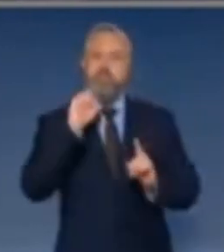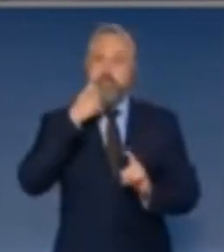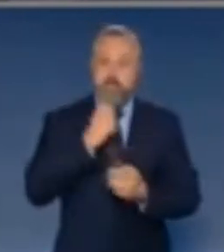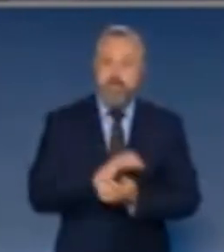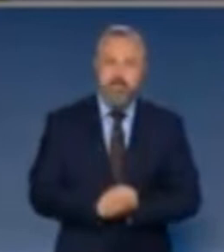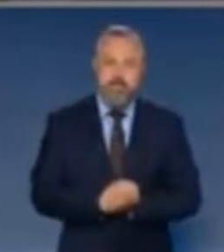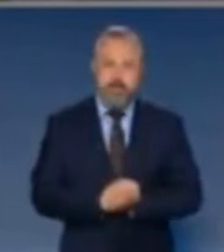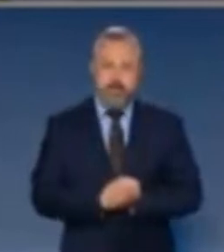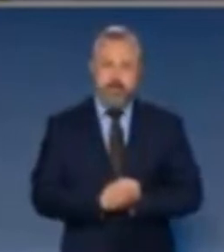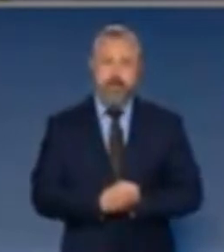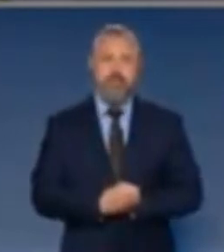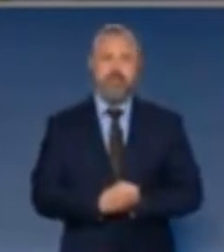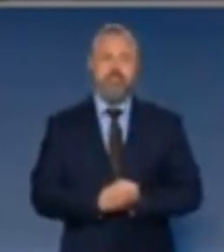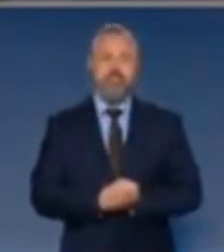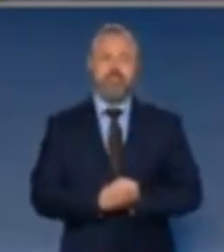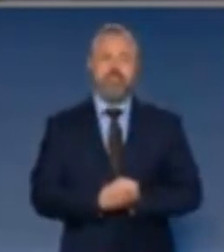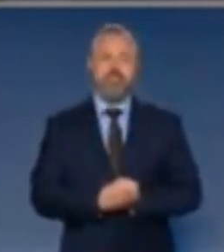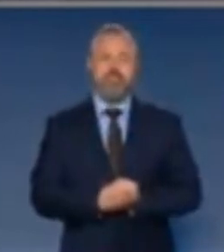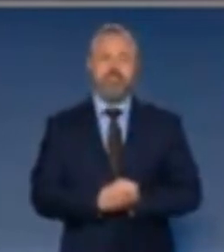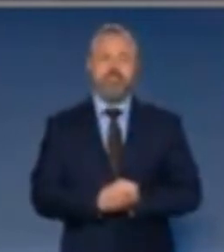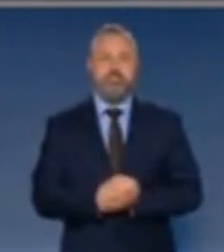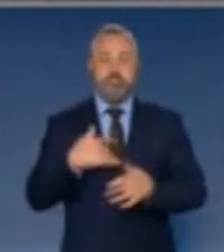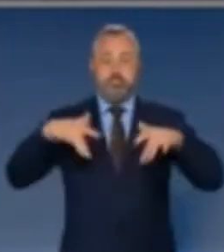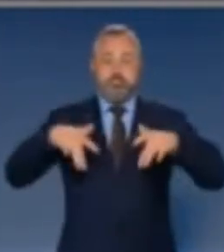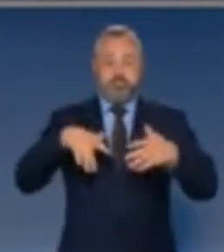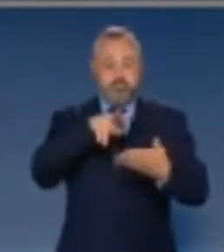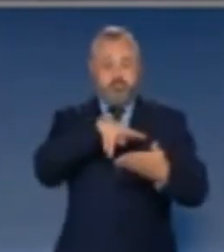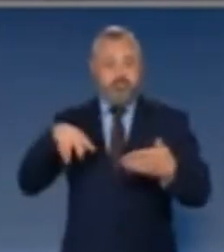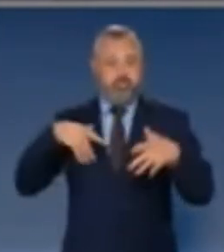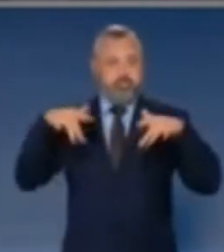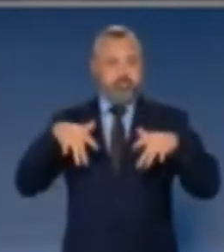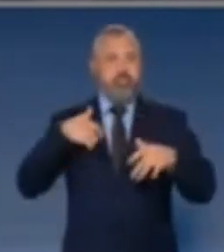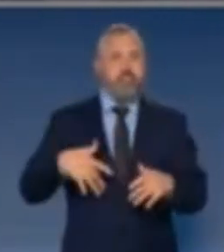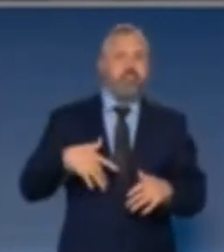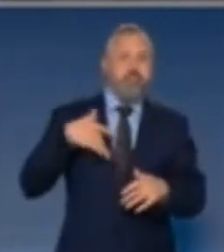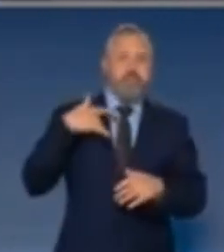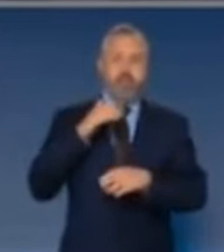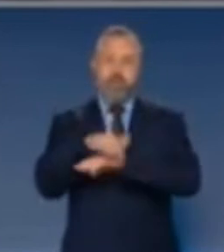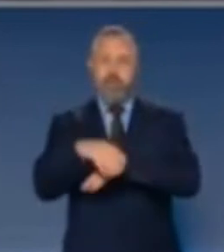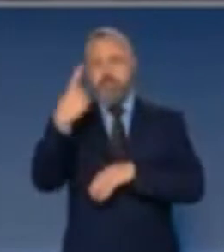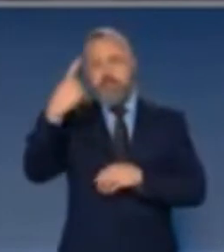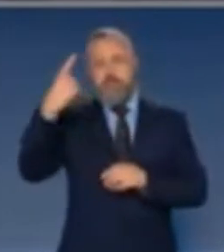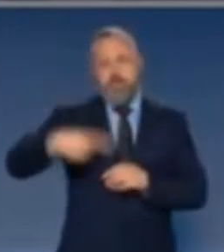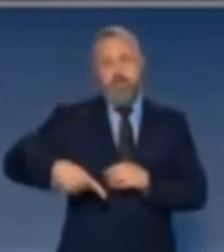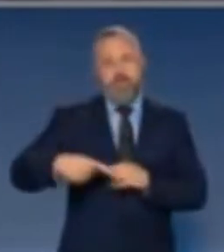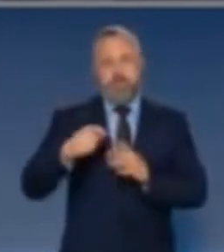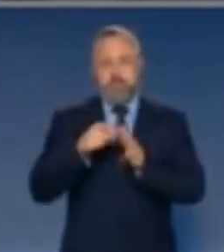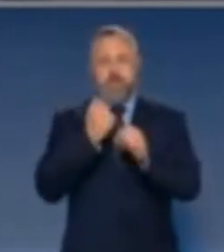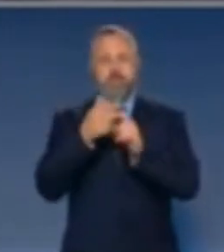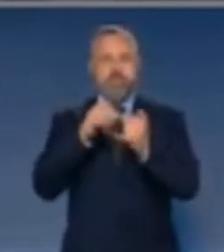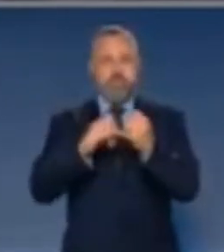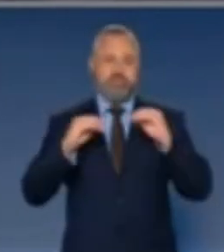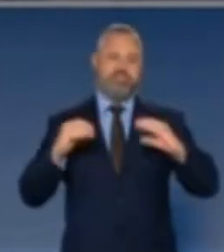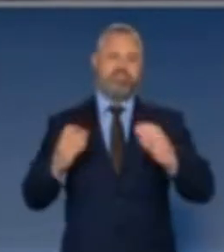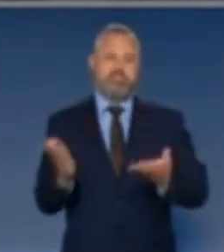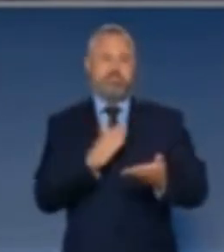We haven't seen it, and we are anticipating it could be well over 1,000 pages and there could be more than 100 recommendations,